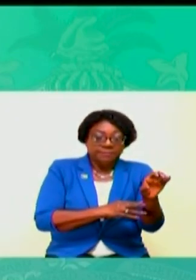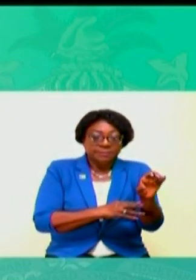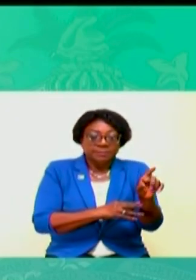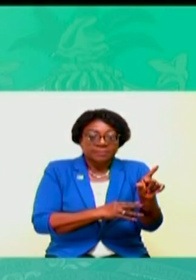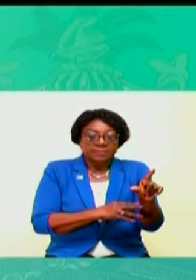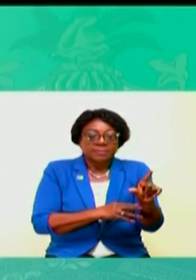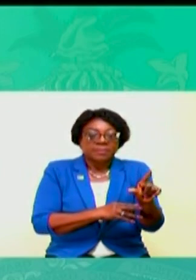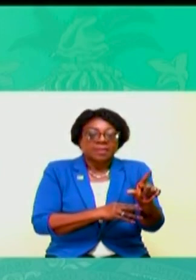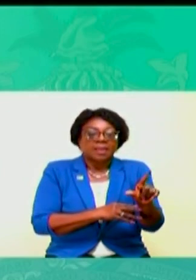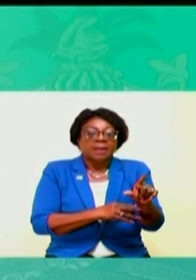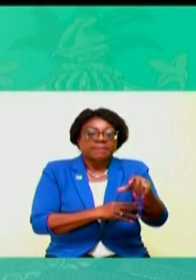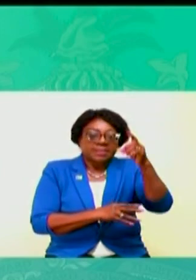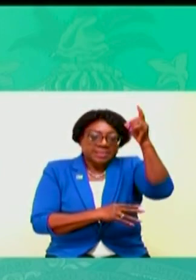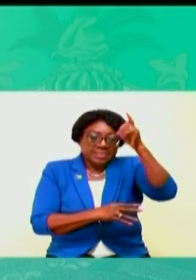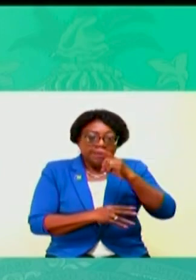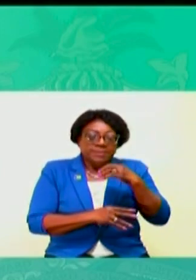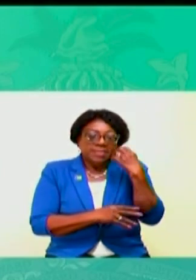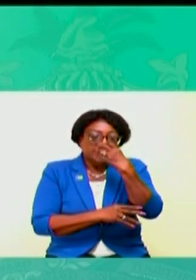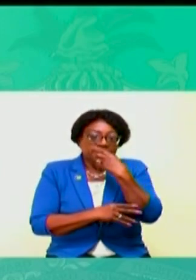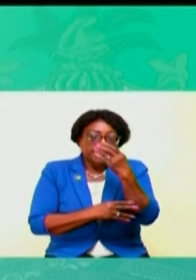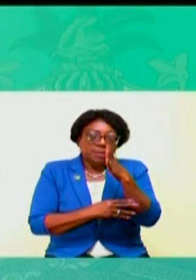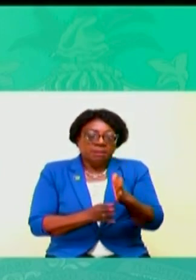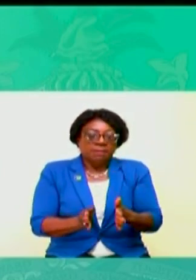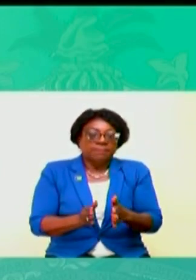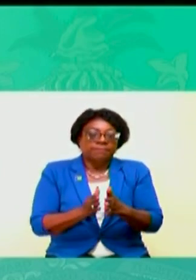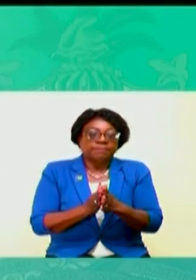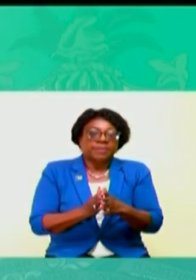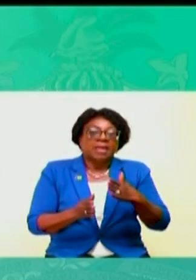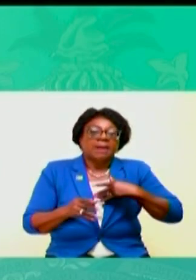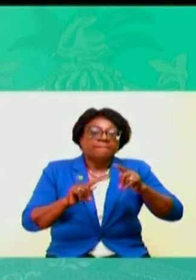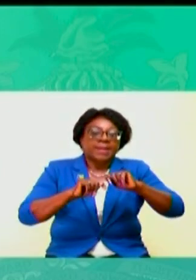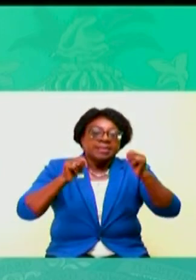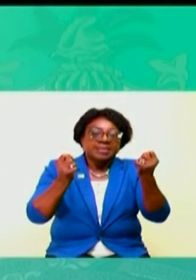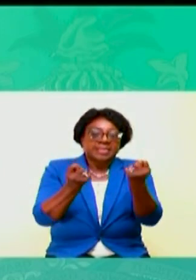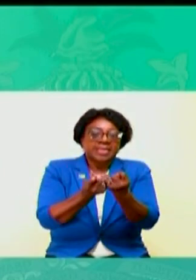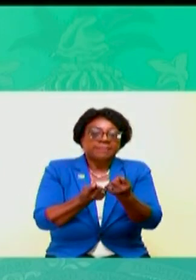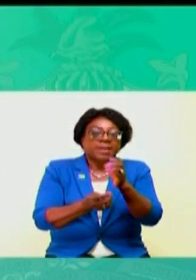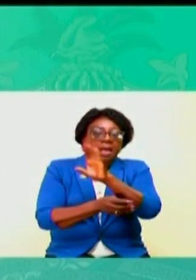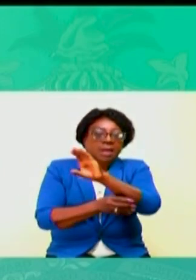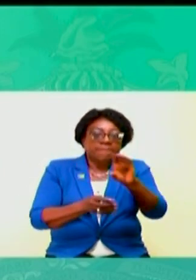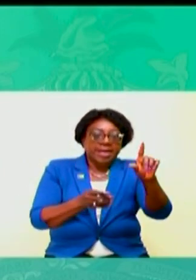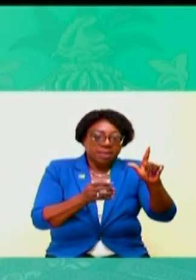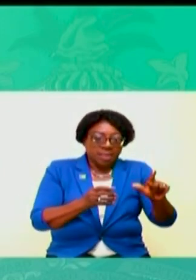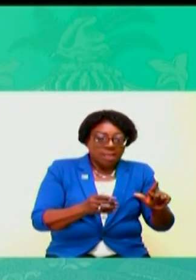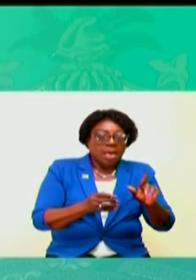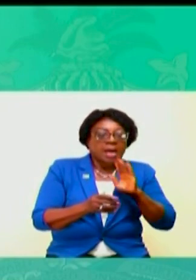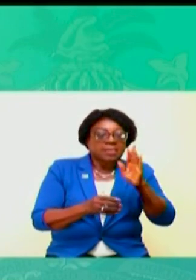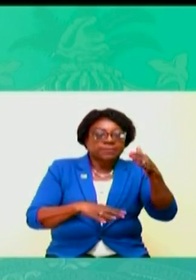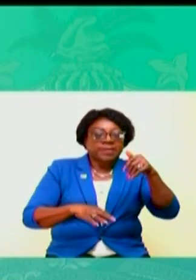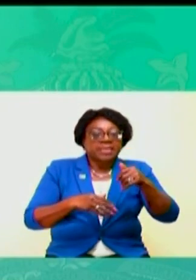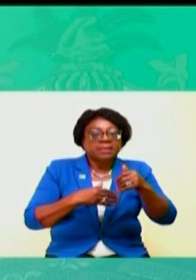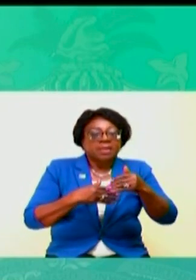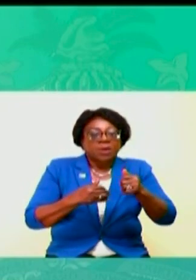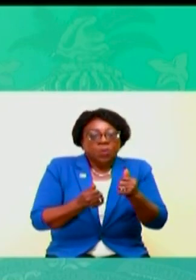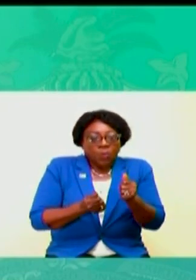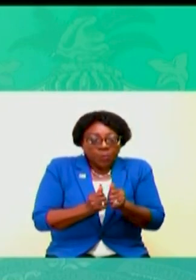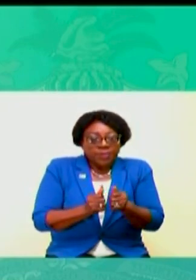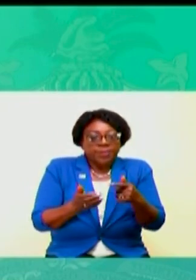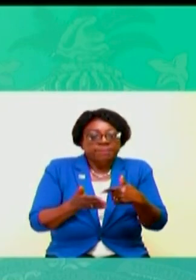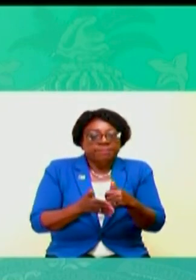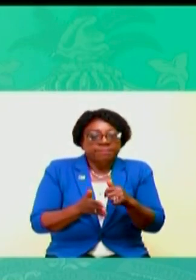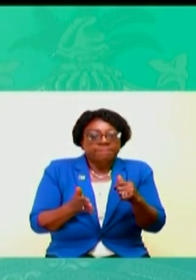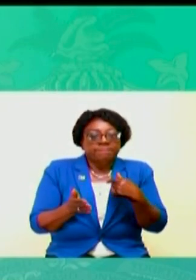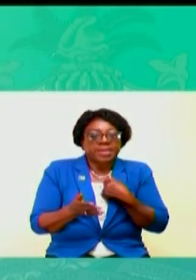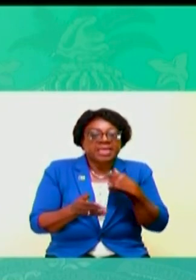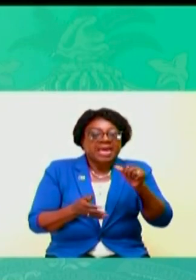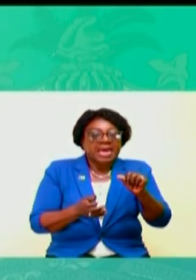Mr. Deputy Speaker, my team, Carmichael, has been by my side every